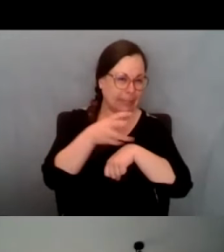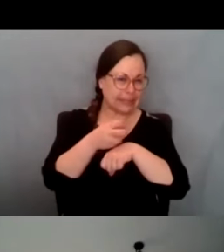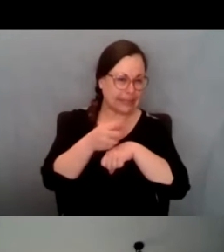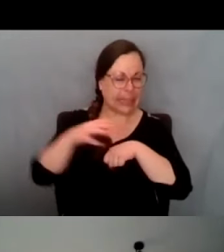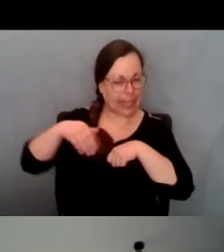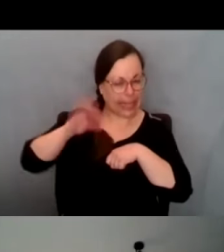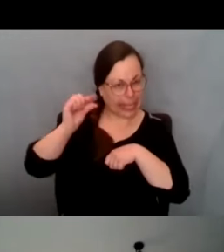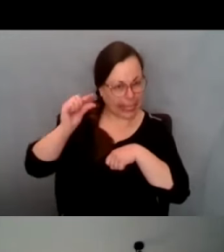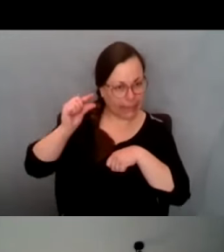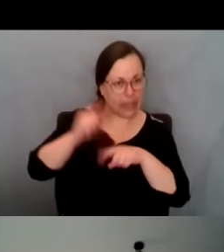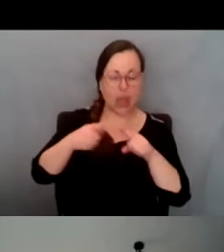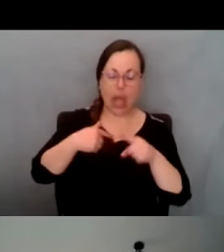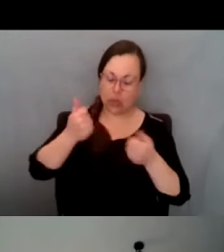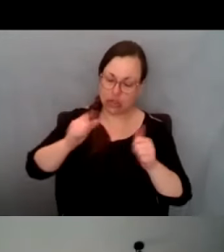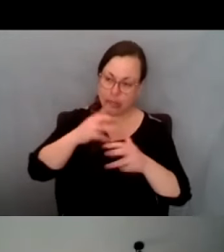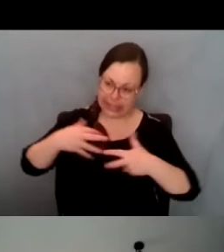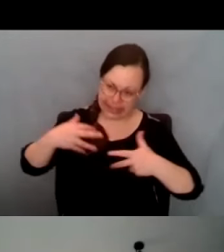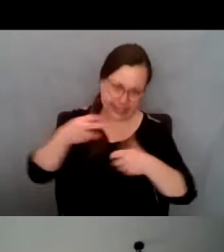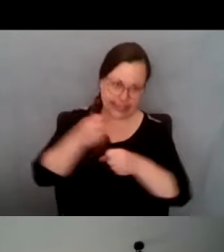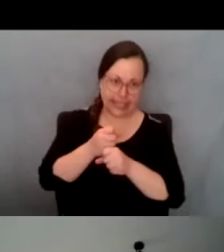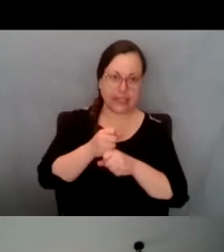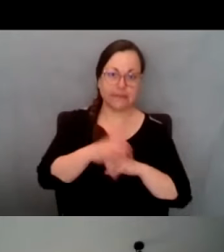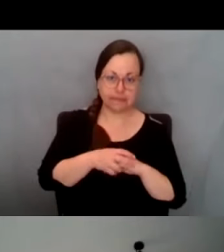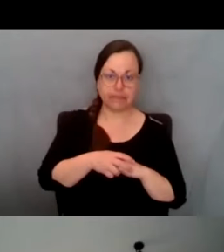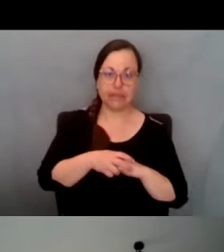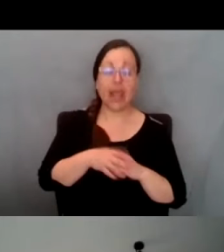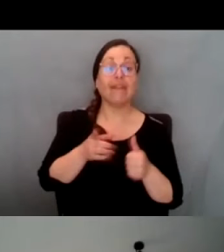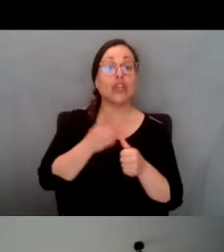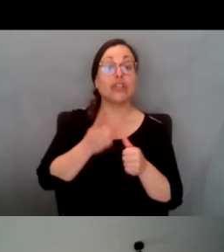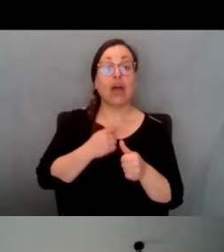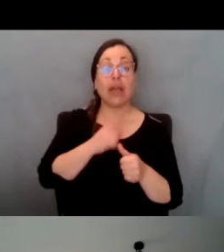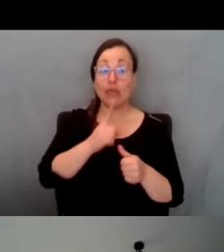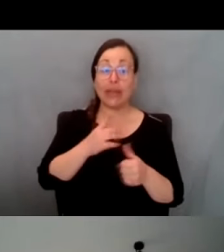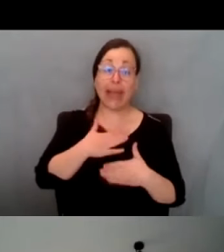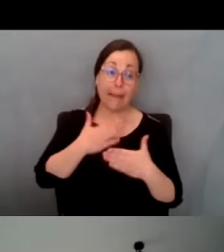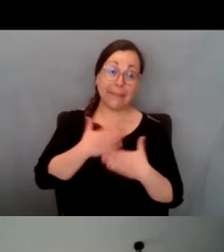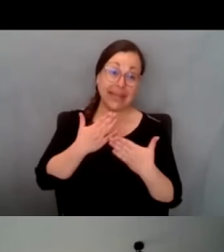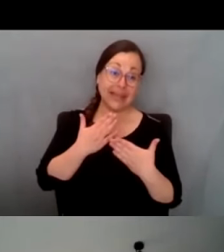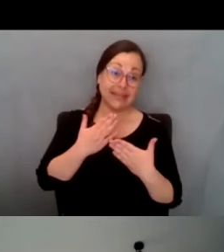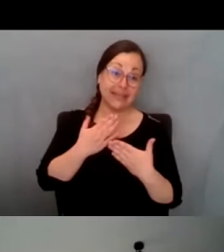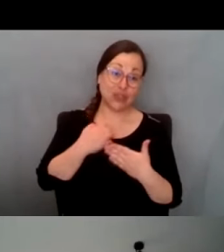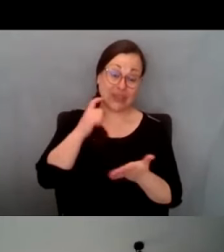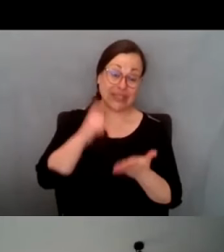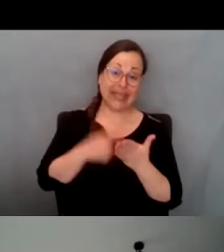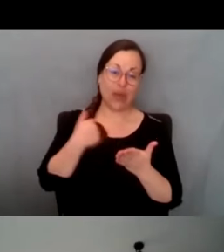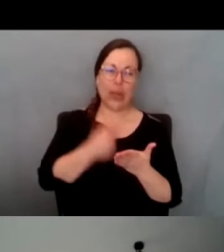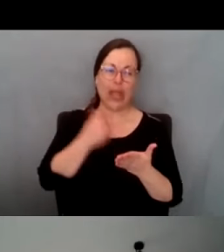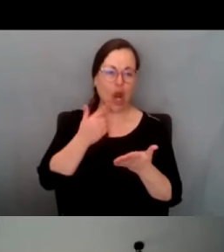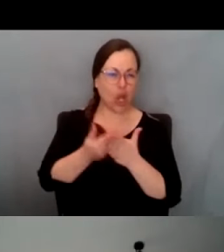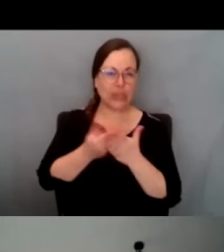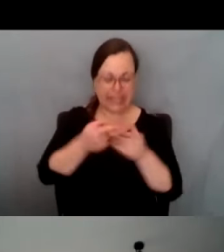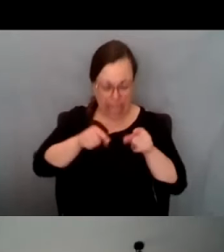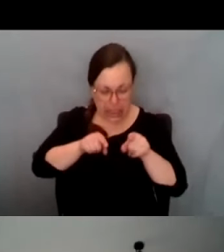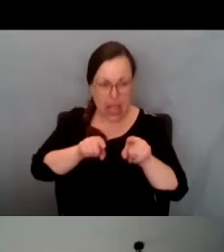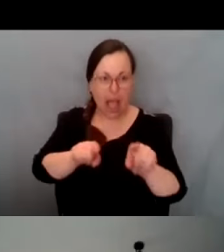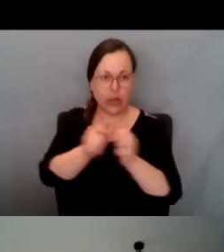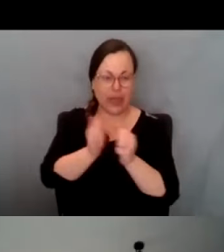quite succinct in this. And first of all, I'm really happy to see that we're so closely aligned with our